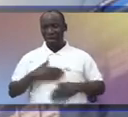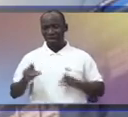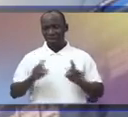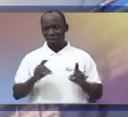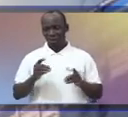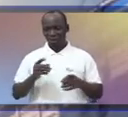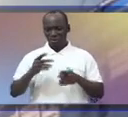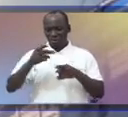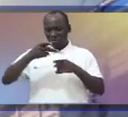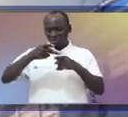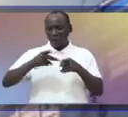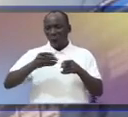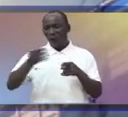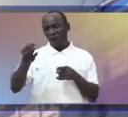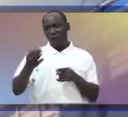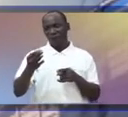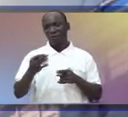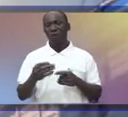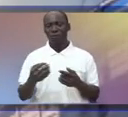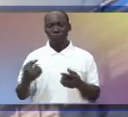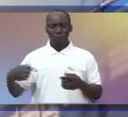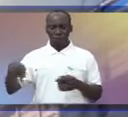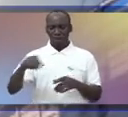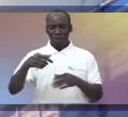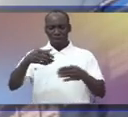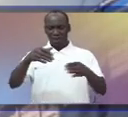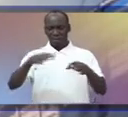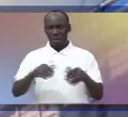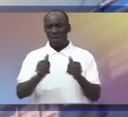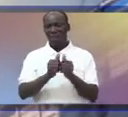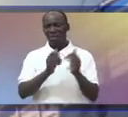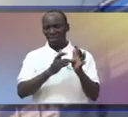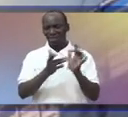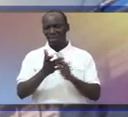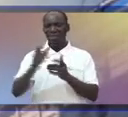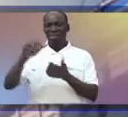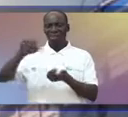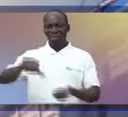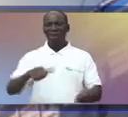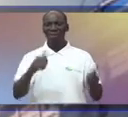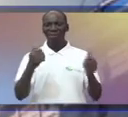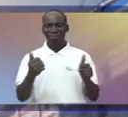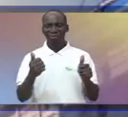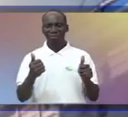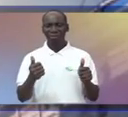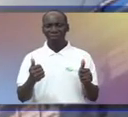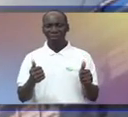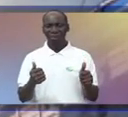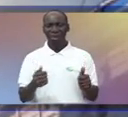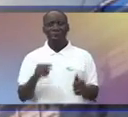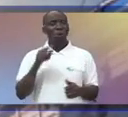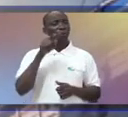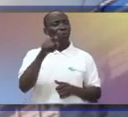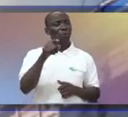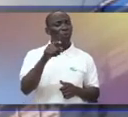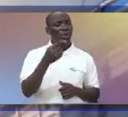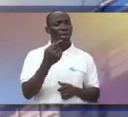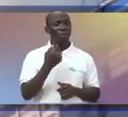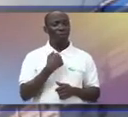Christ, buried with him in baptism, in which you also